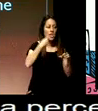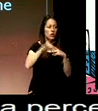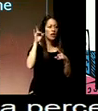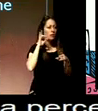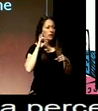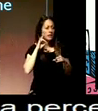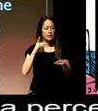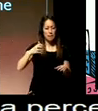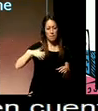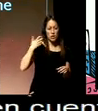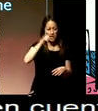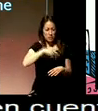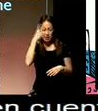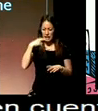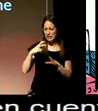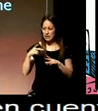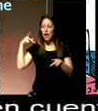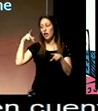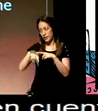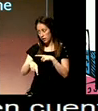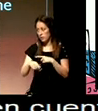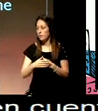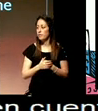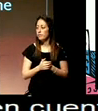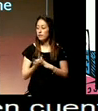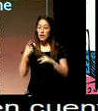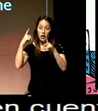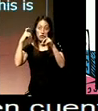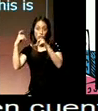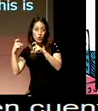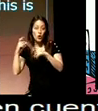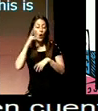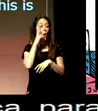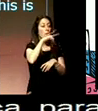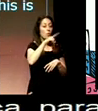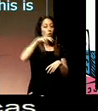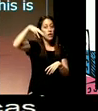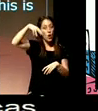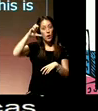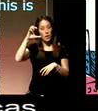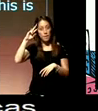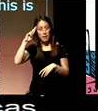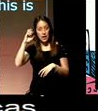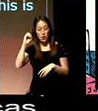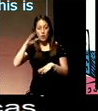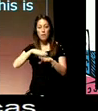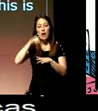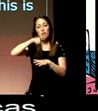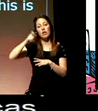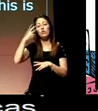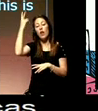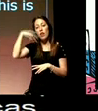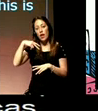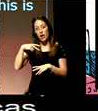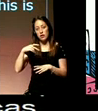This is a picture from the old Omero Museum for the Blinds in Ancona to show the